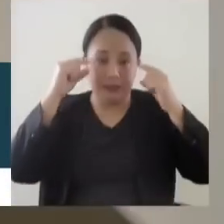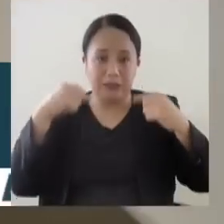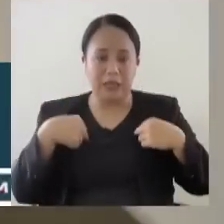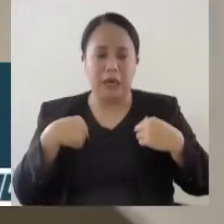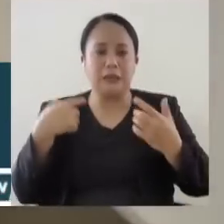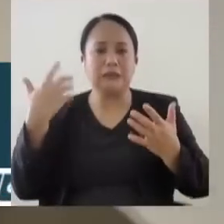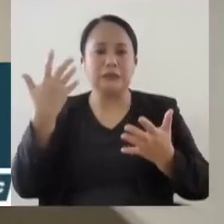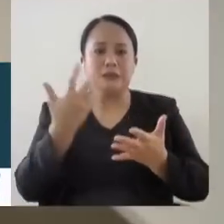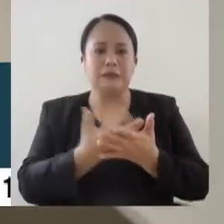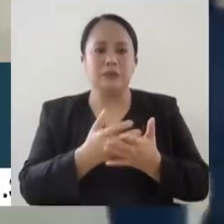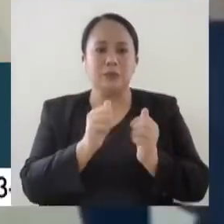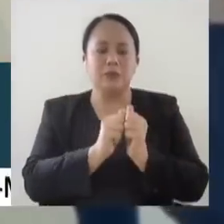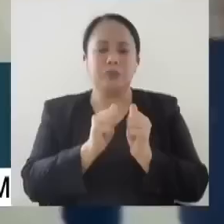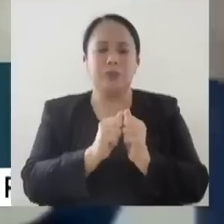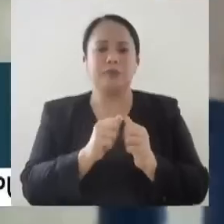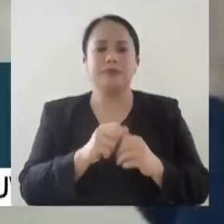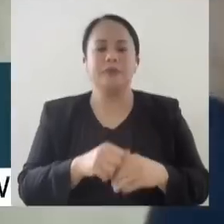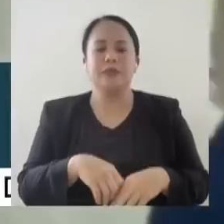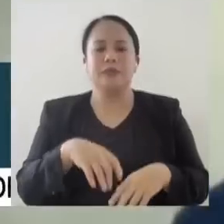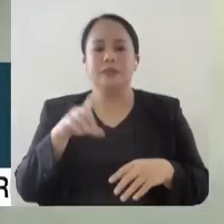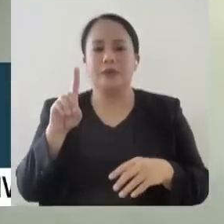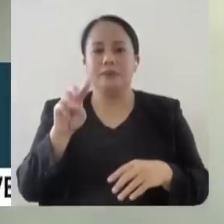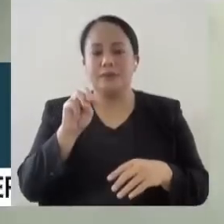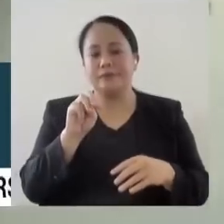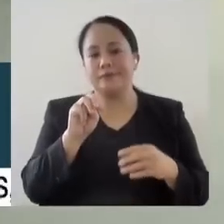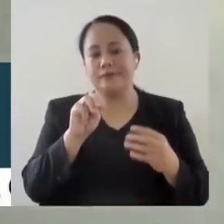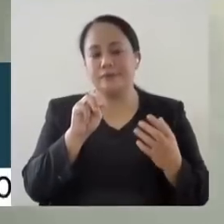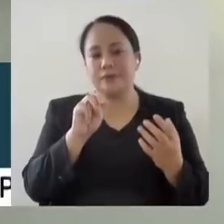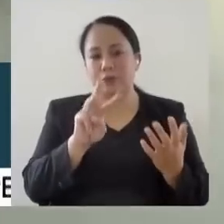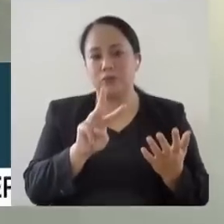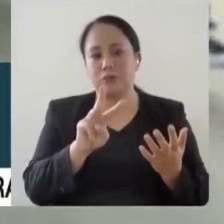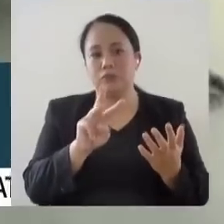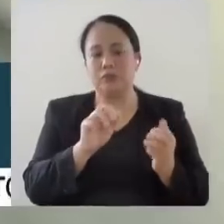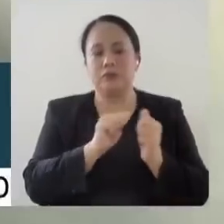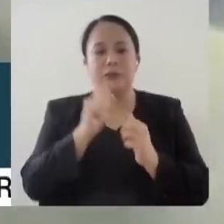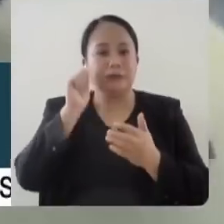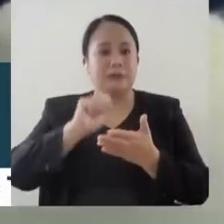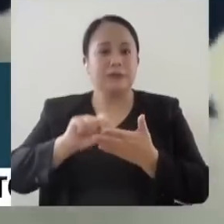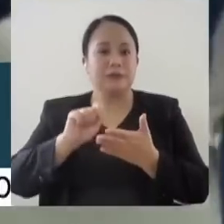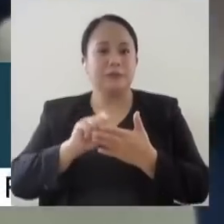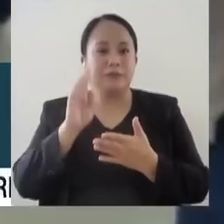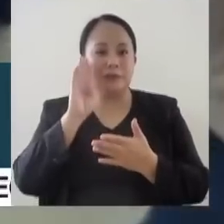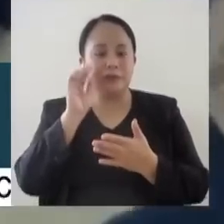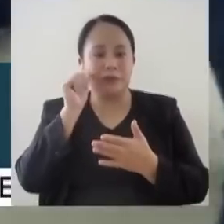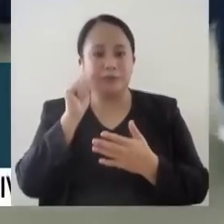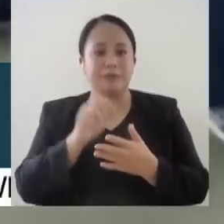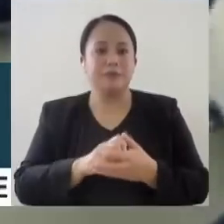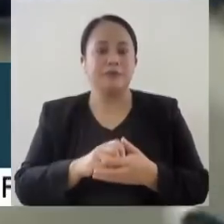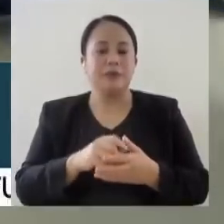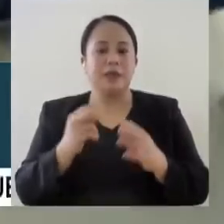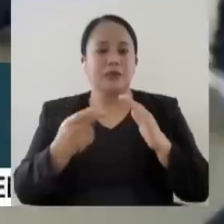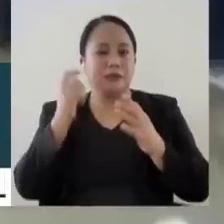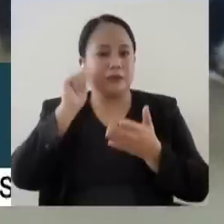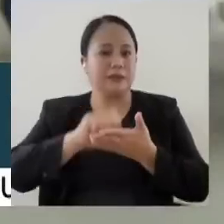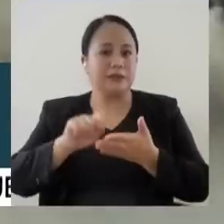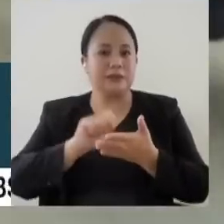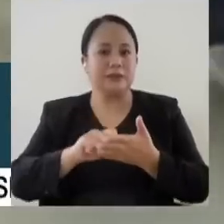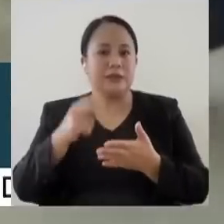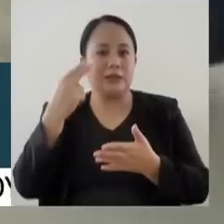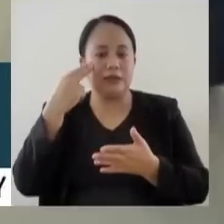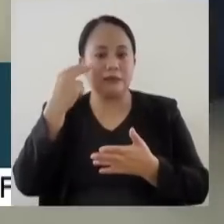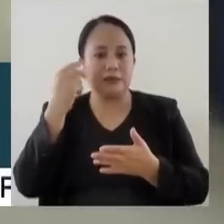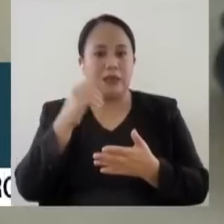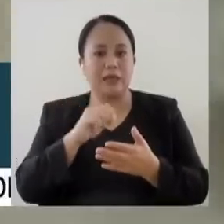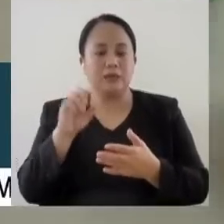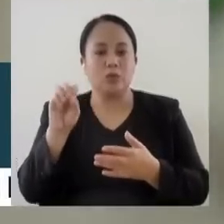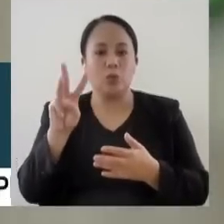by Department of Migrant Workers Officer in Charge and Undersecretary Bernard Olalia, Migrant Workers Undersecretary Hans Cakdak, and OWA